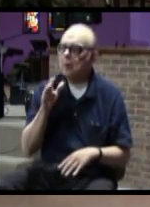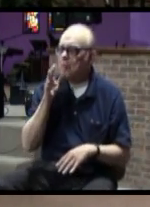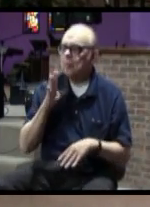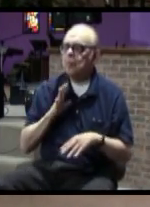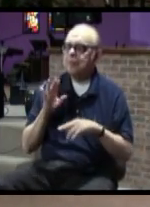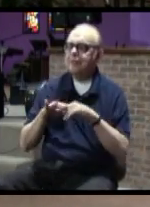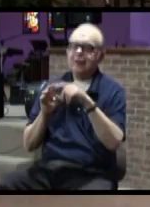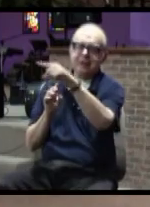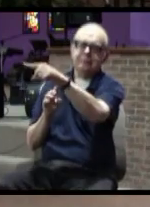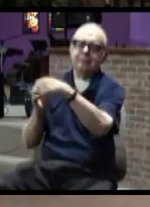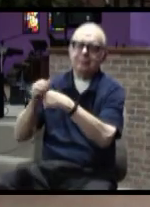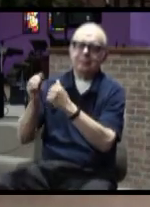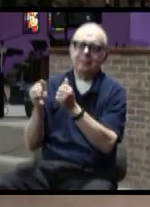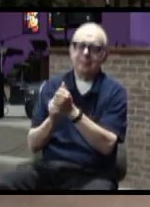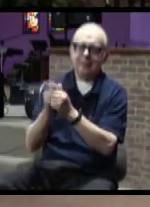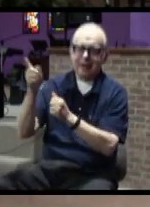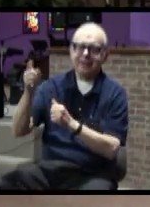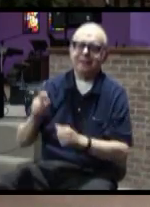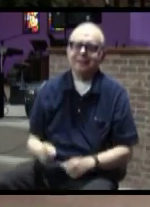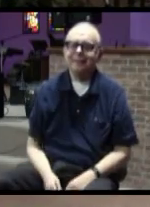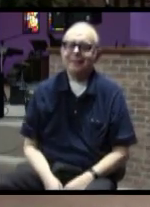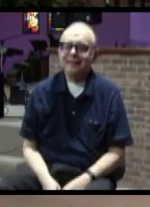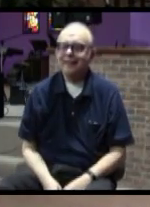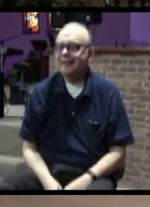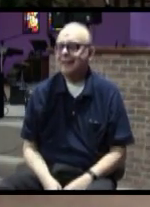79, almost 80, okay?